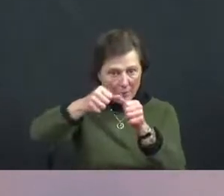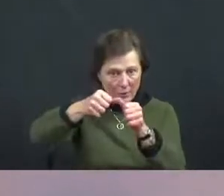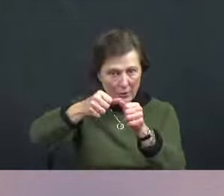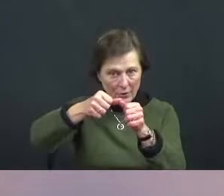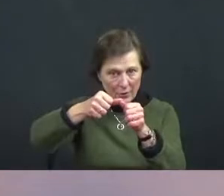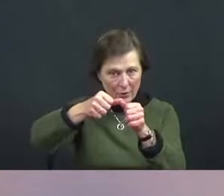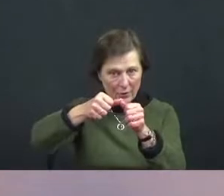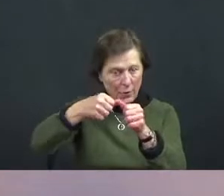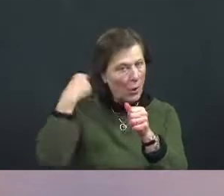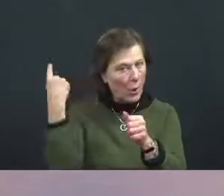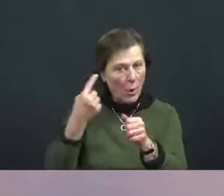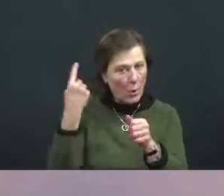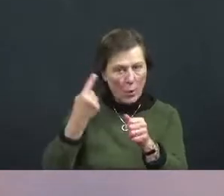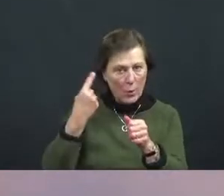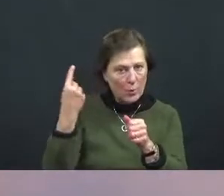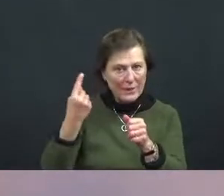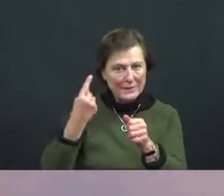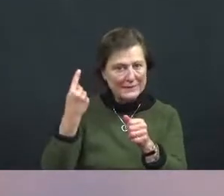always